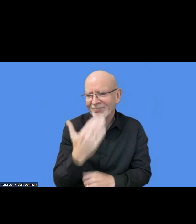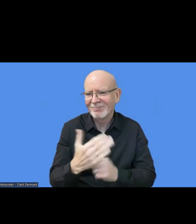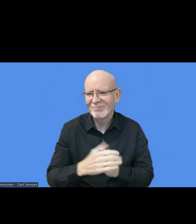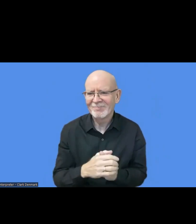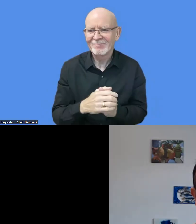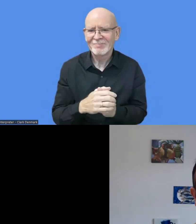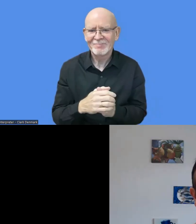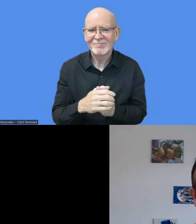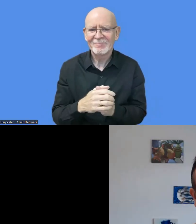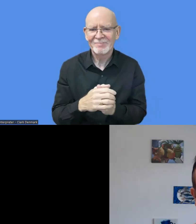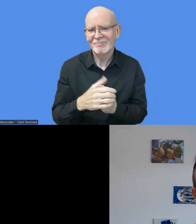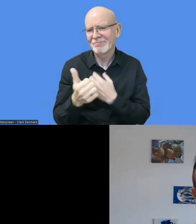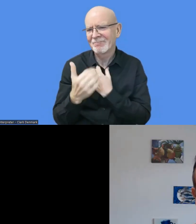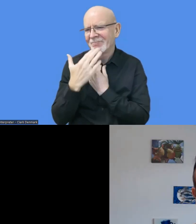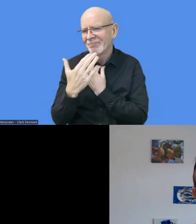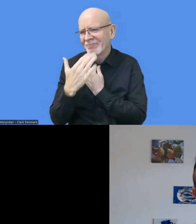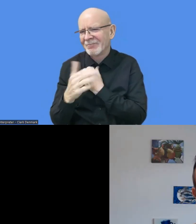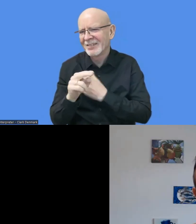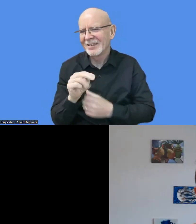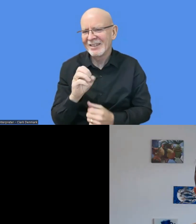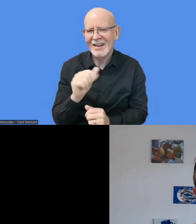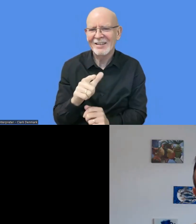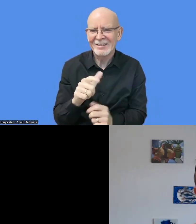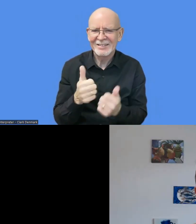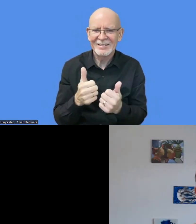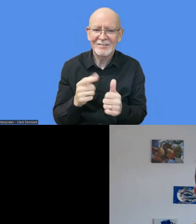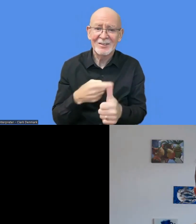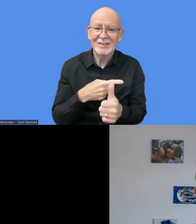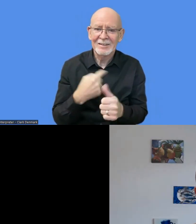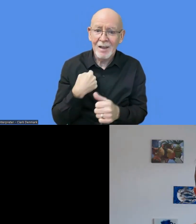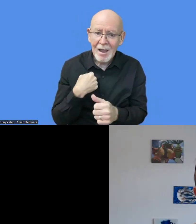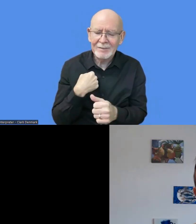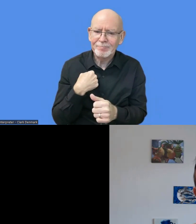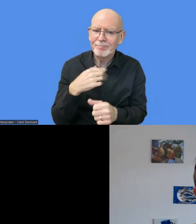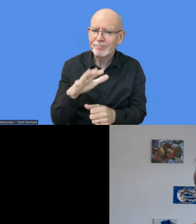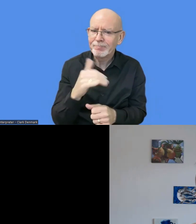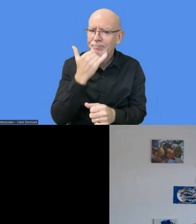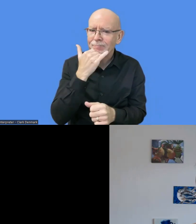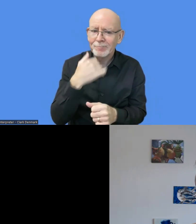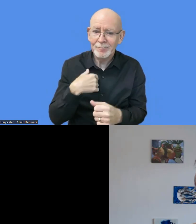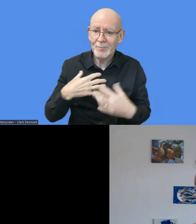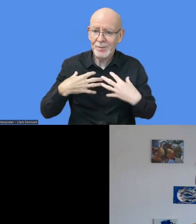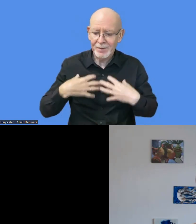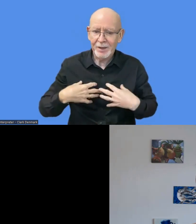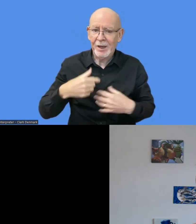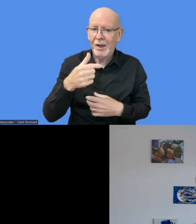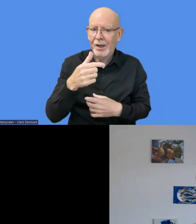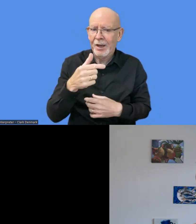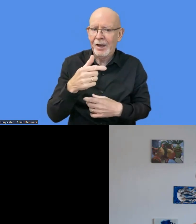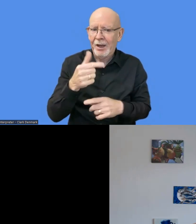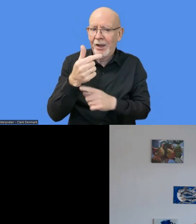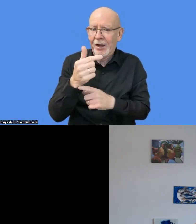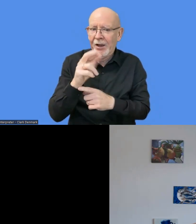Zero Project conference. I will put that in my notes to wear whatever. I guess I only have gray and blue suits, but maybe at least a green